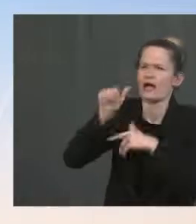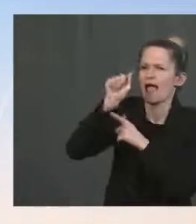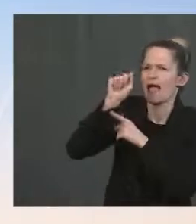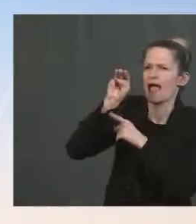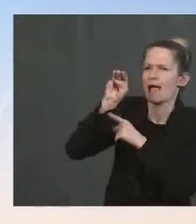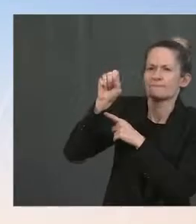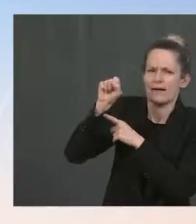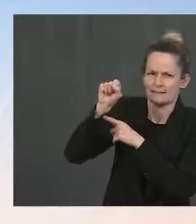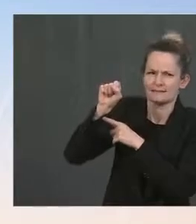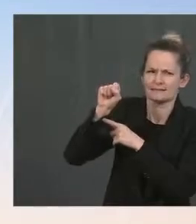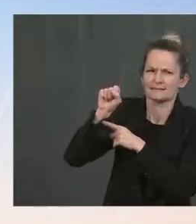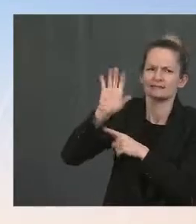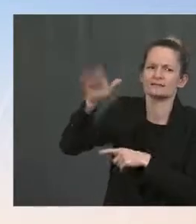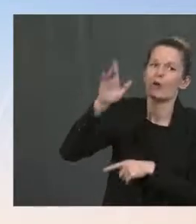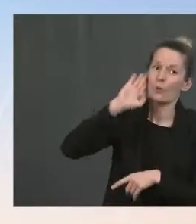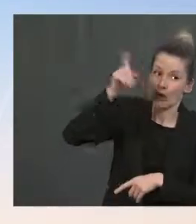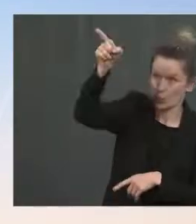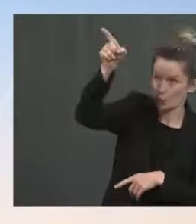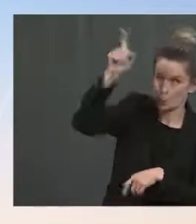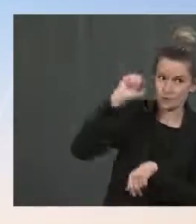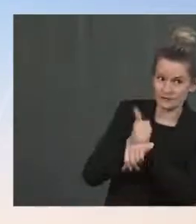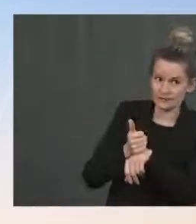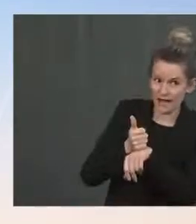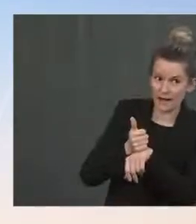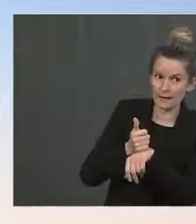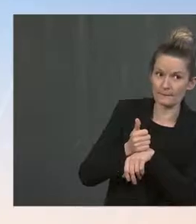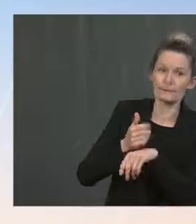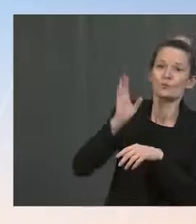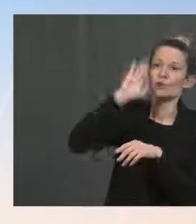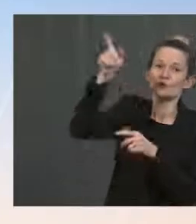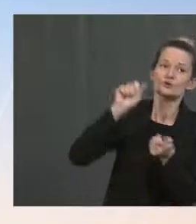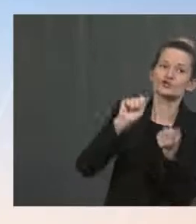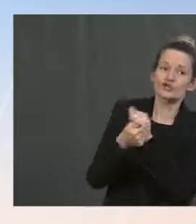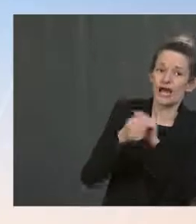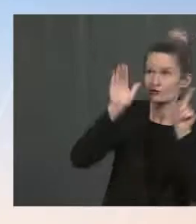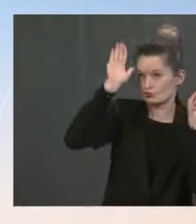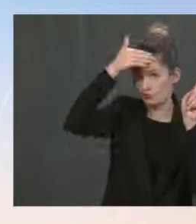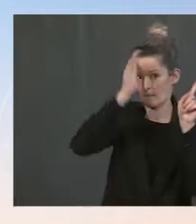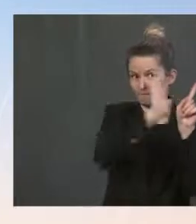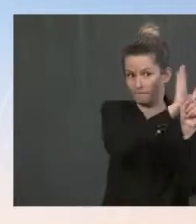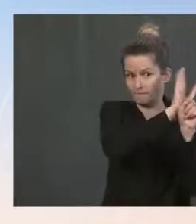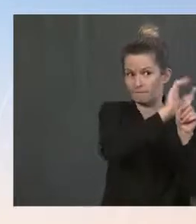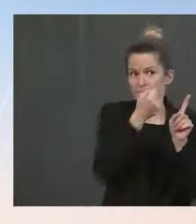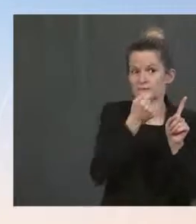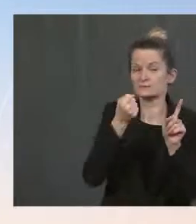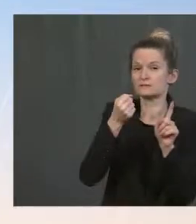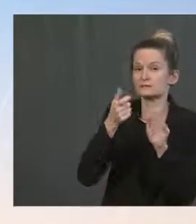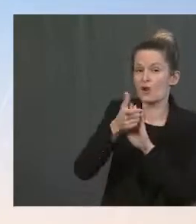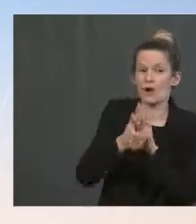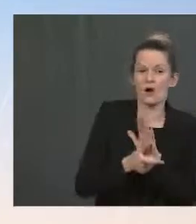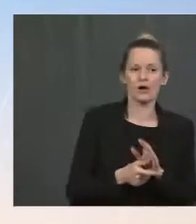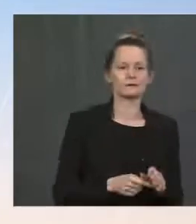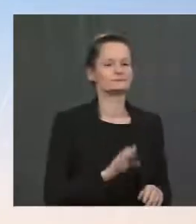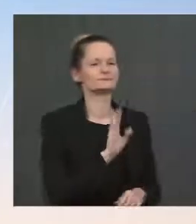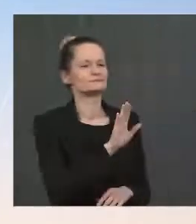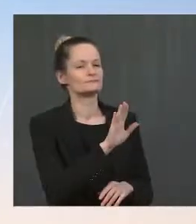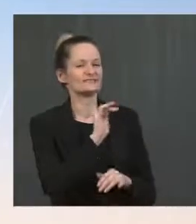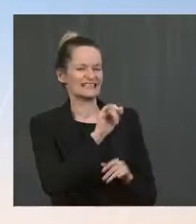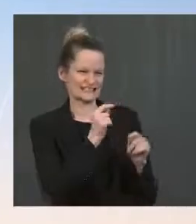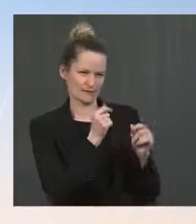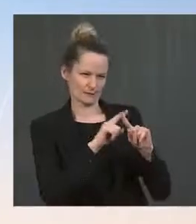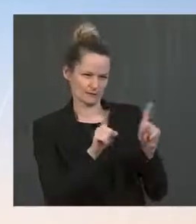reestablish GPSA? Well, that's a slightly different area. The GPSA basically takes a look